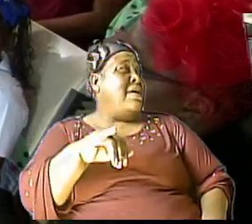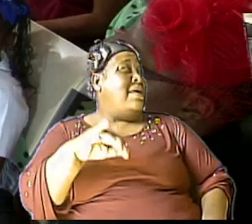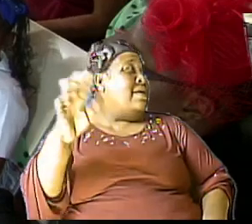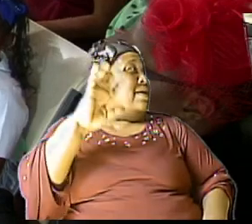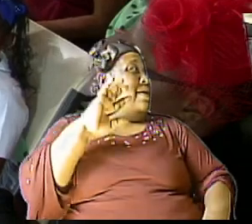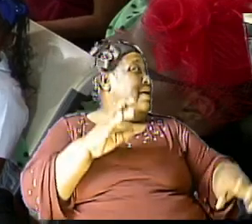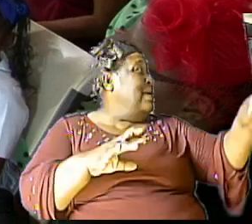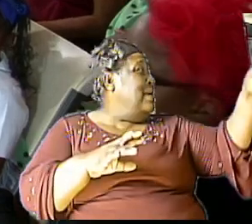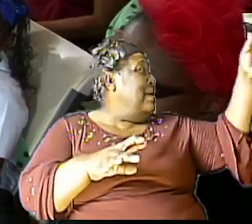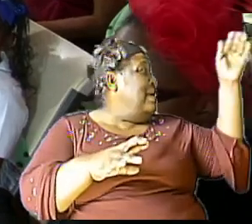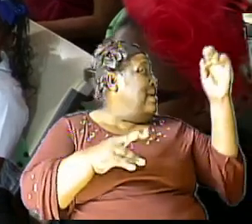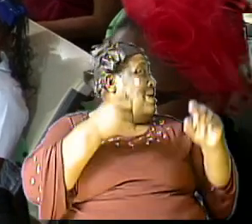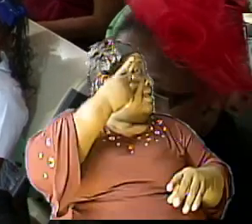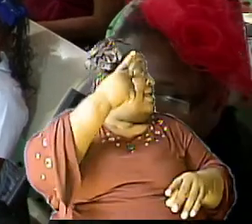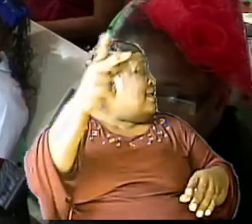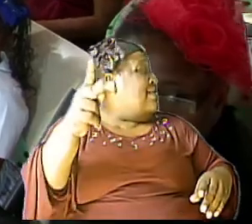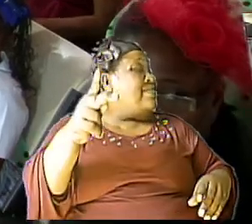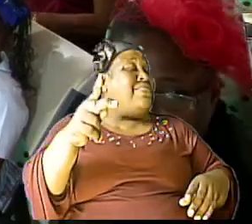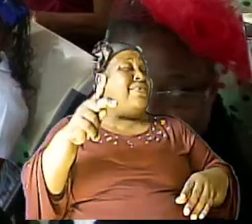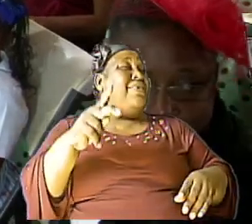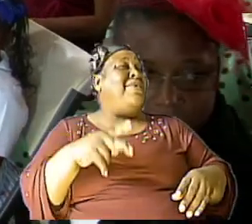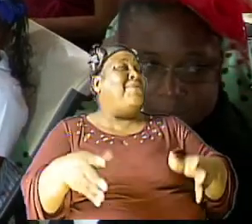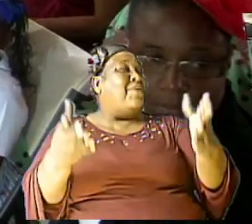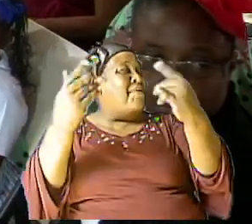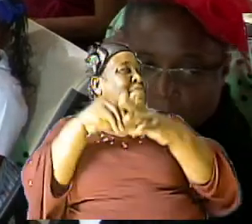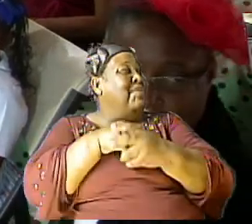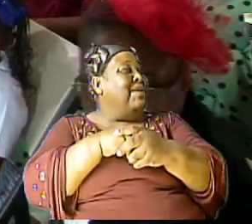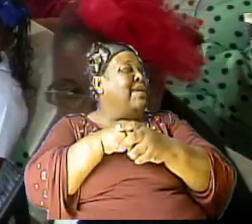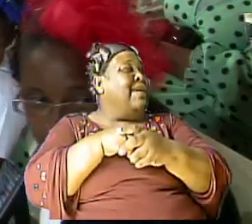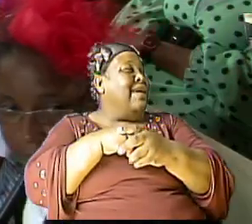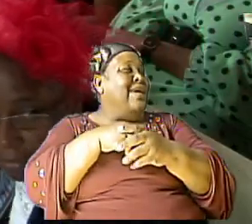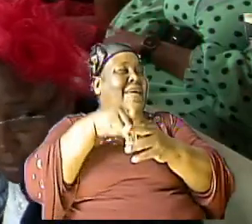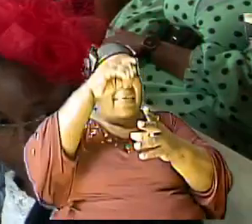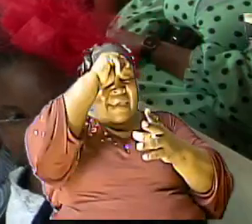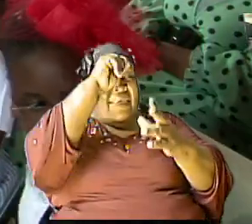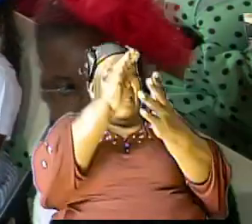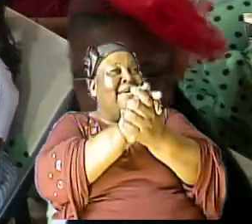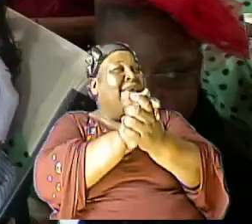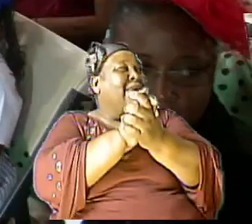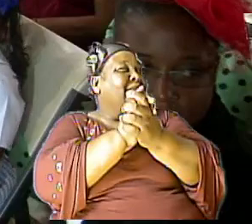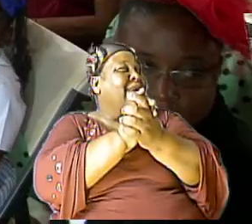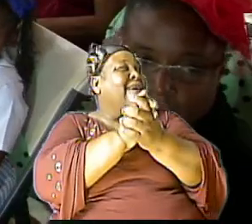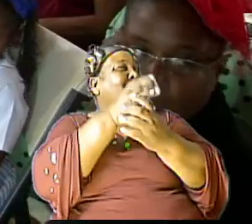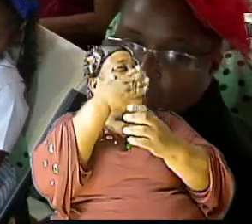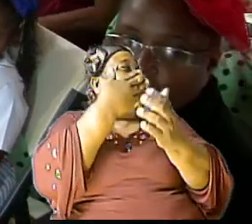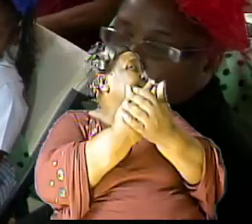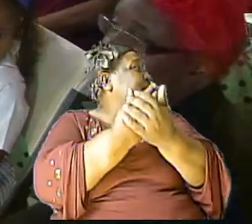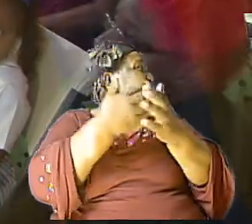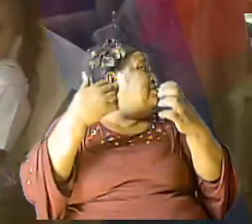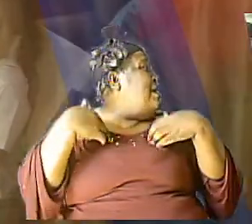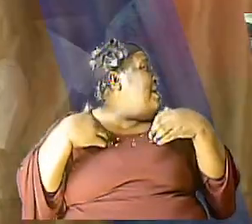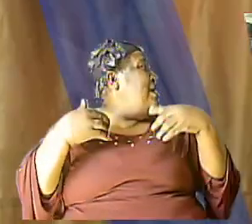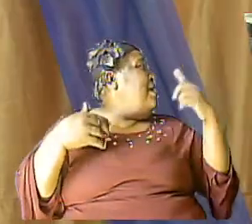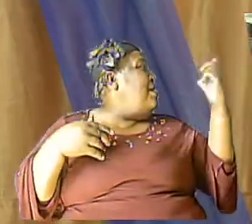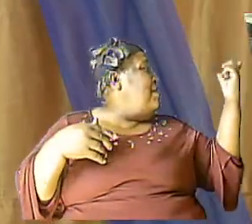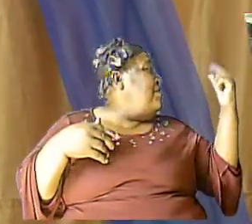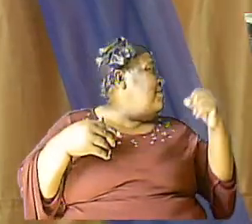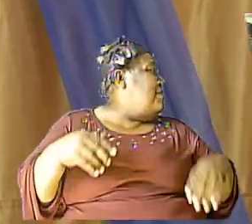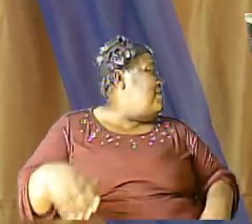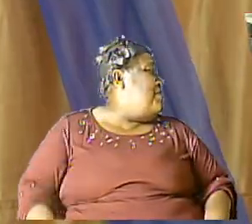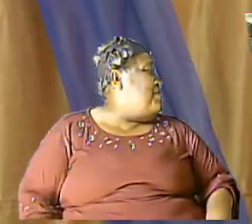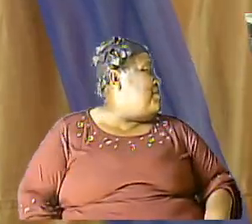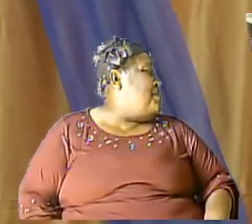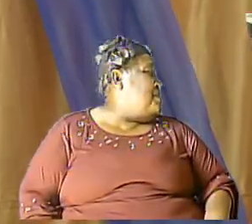I saw you walking in. Good. And her husband. Good to have you. Good to have you. Good to have